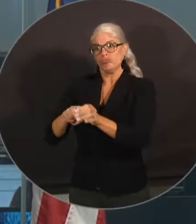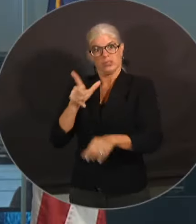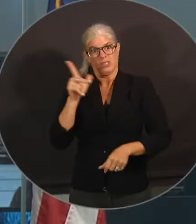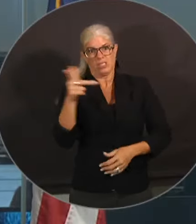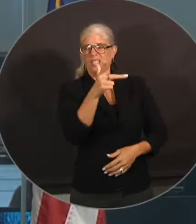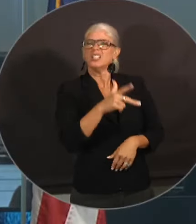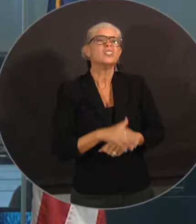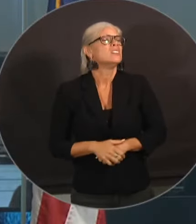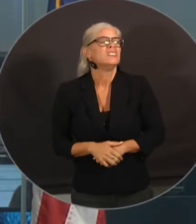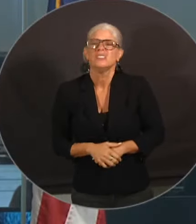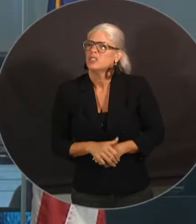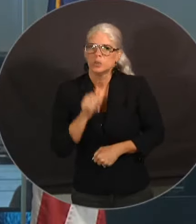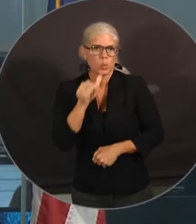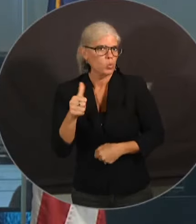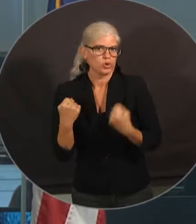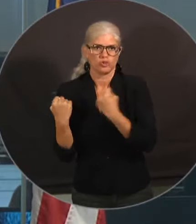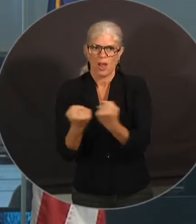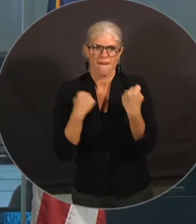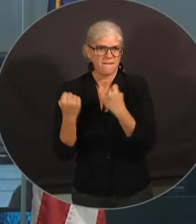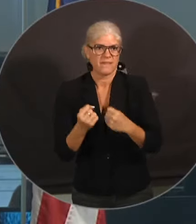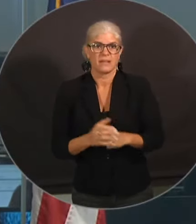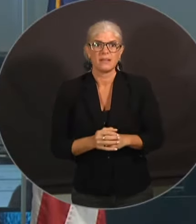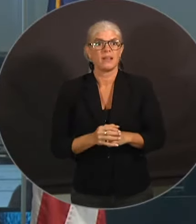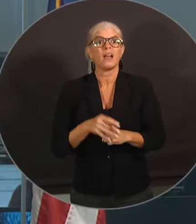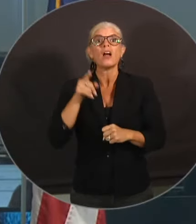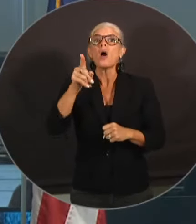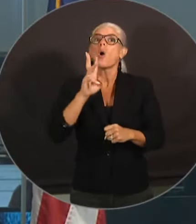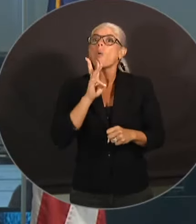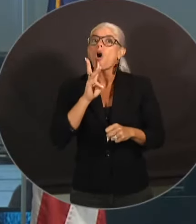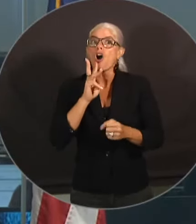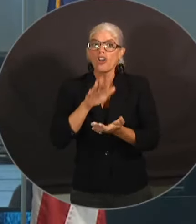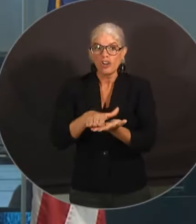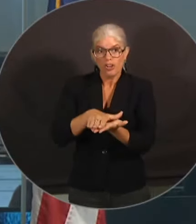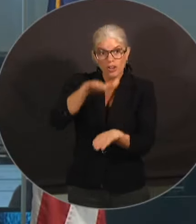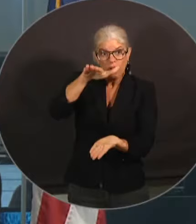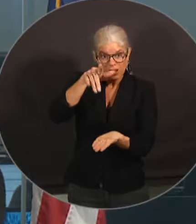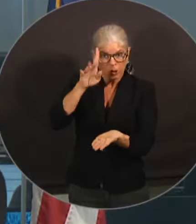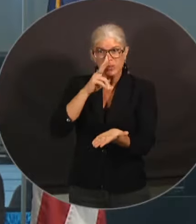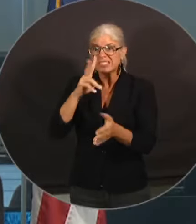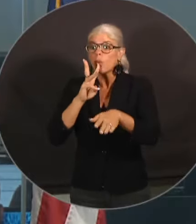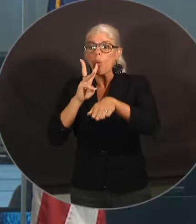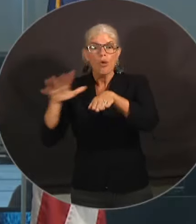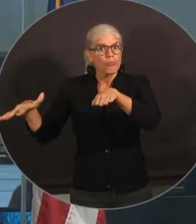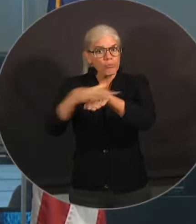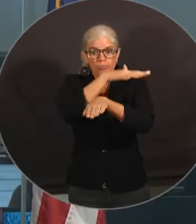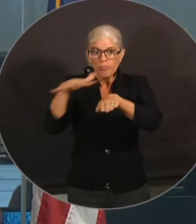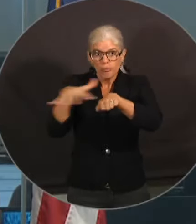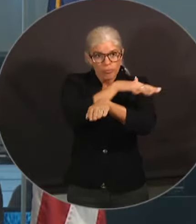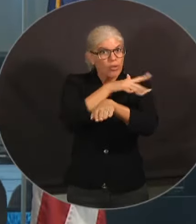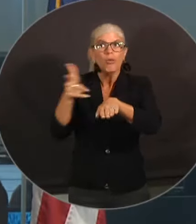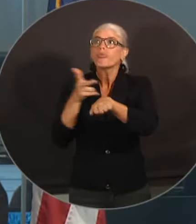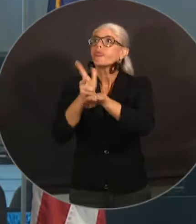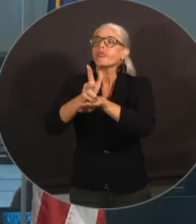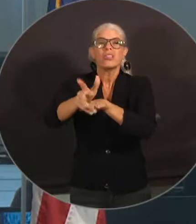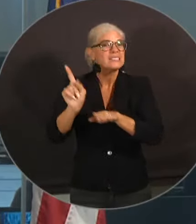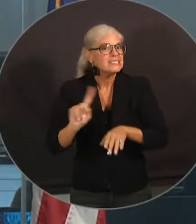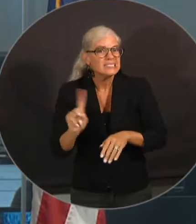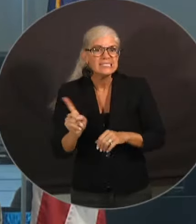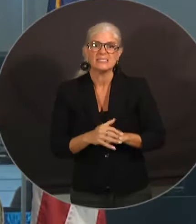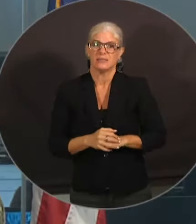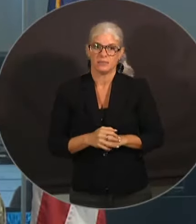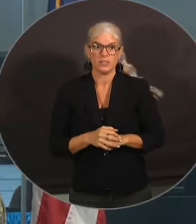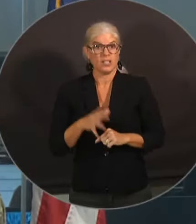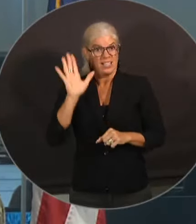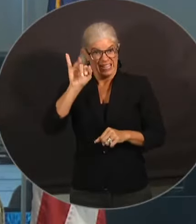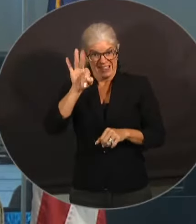Do not drive in standing water. You're going to see roadways that are going to be flooded throughout the state of Florida. You're putting yourself